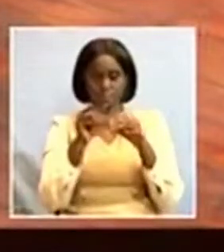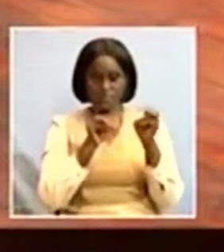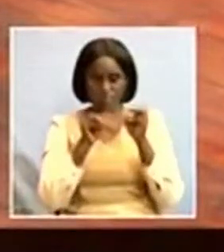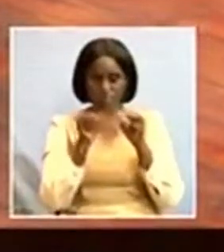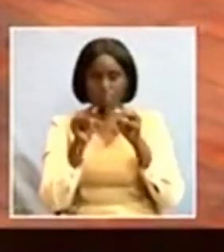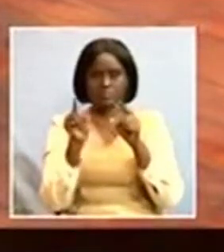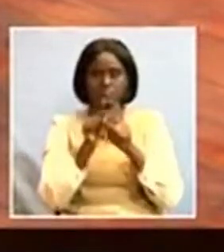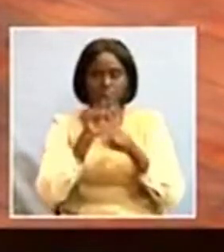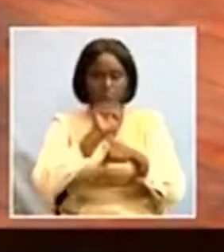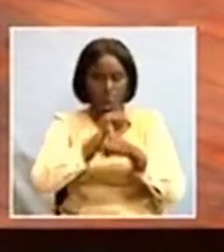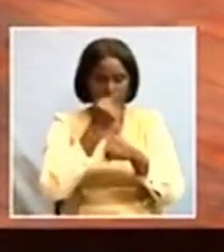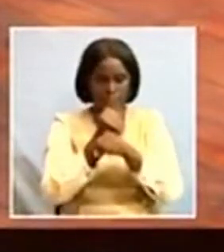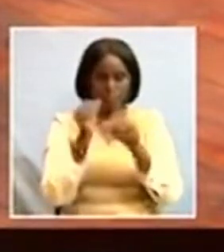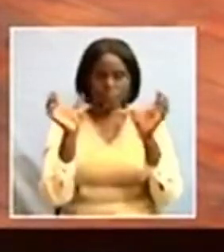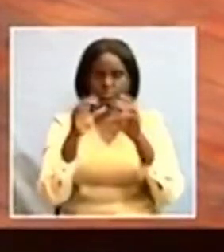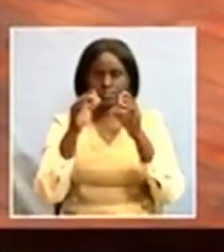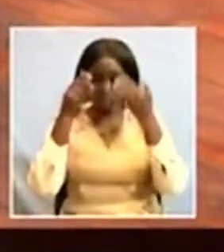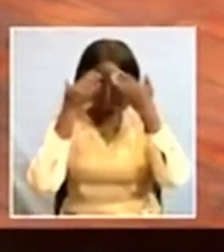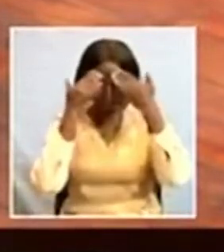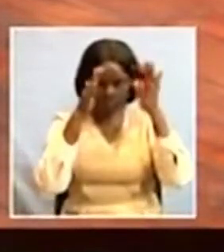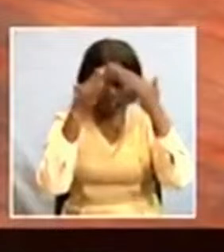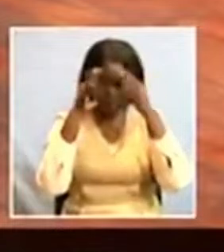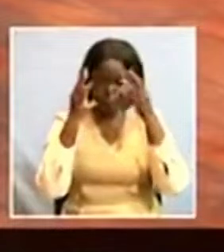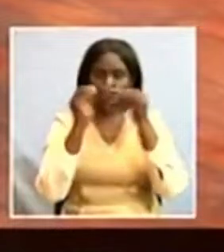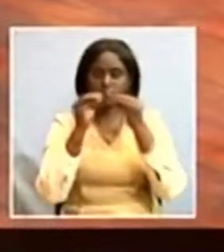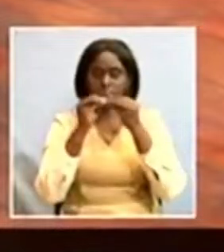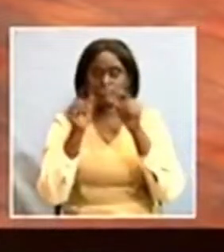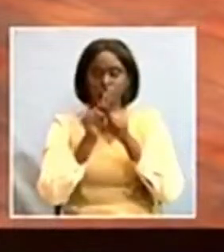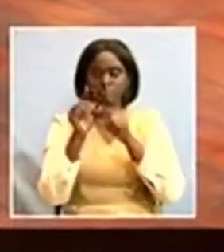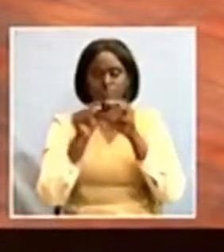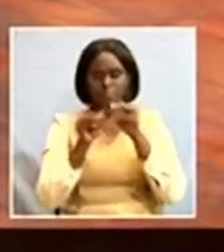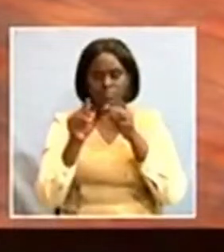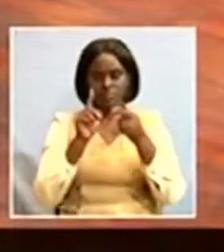management intensified community sensitization